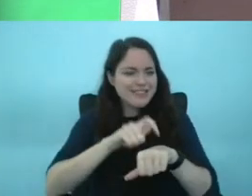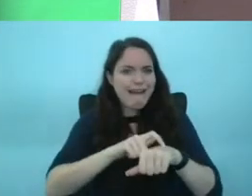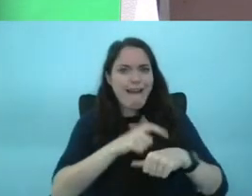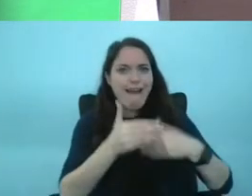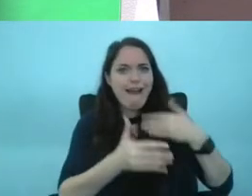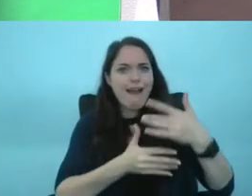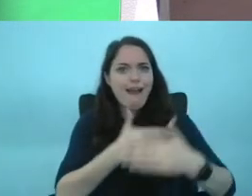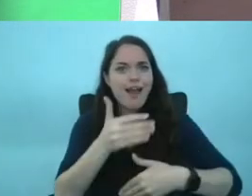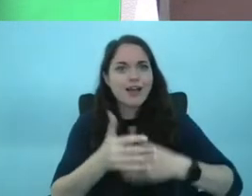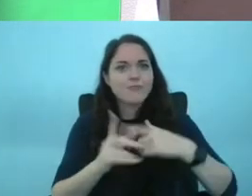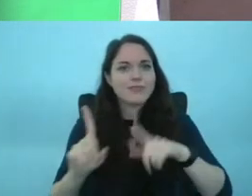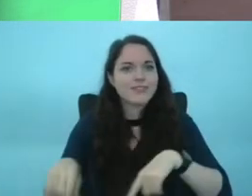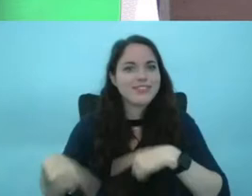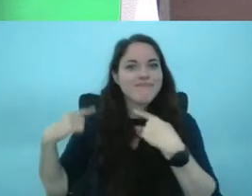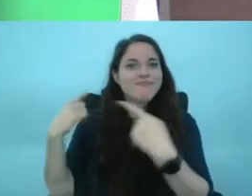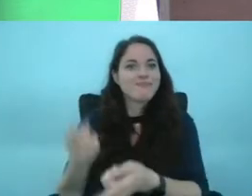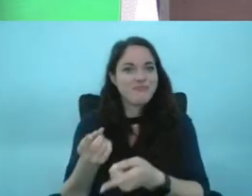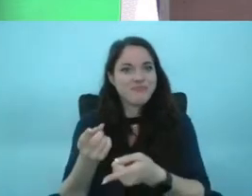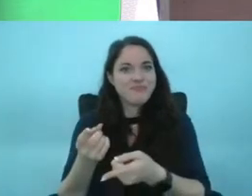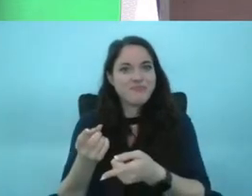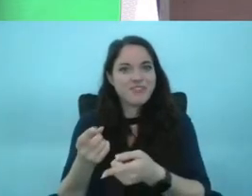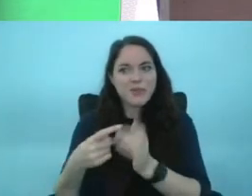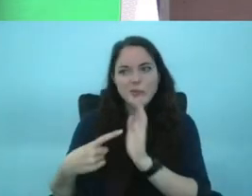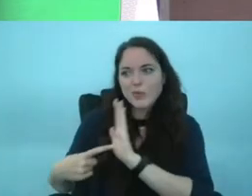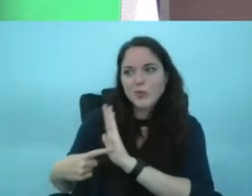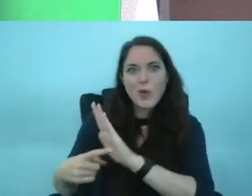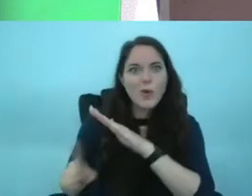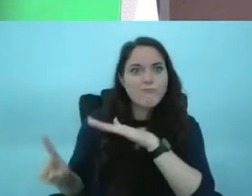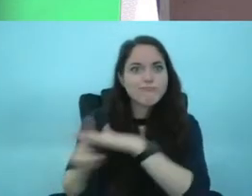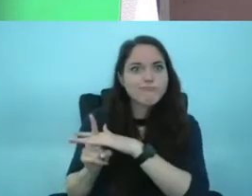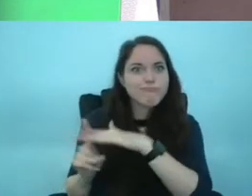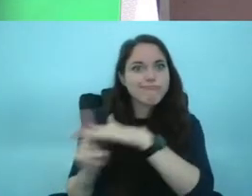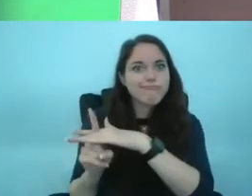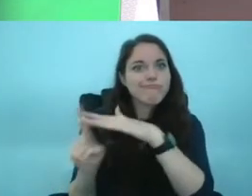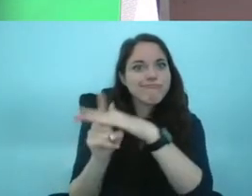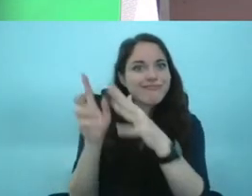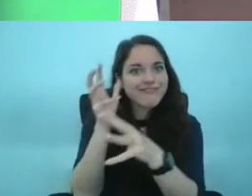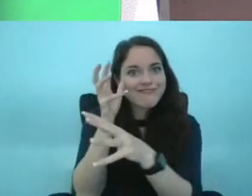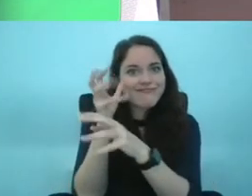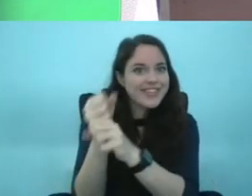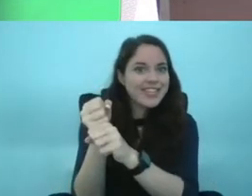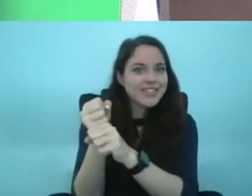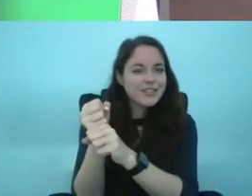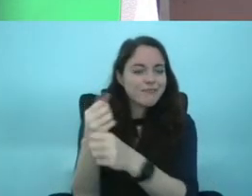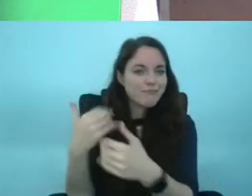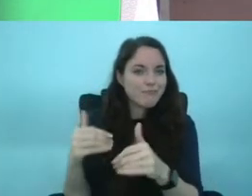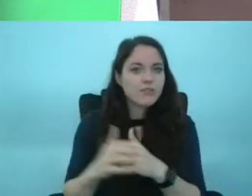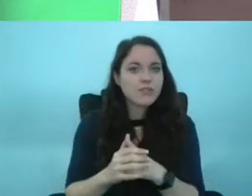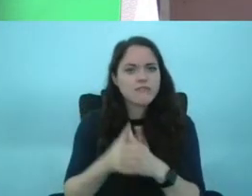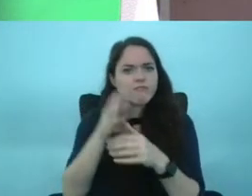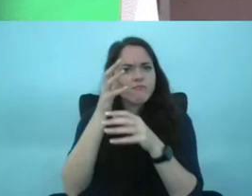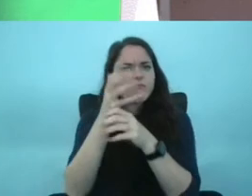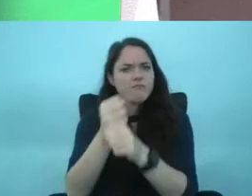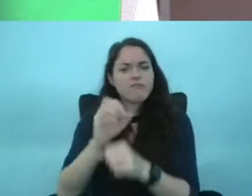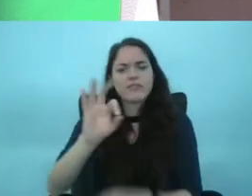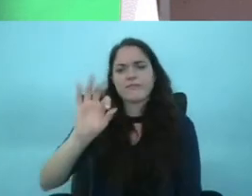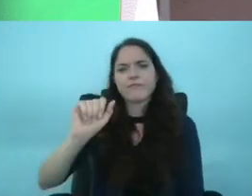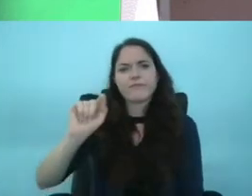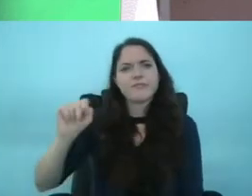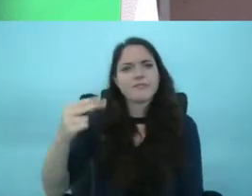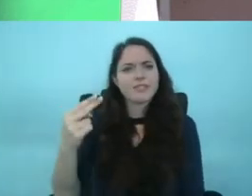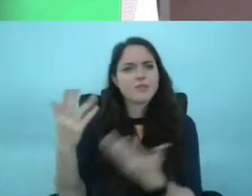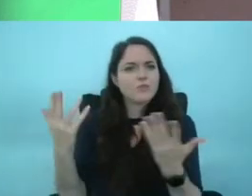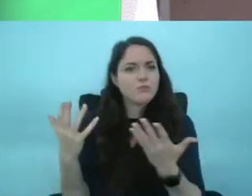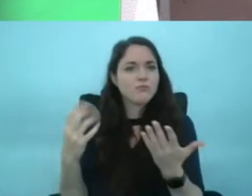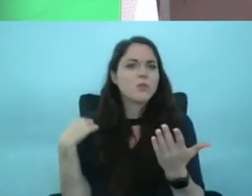expert weavers of faith. So what is faith? Certainly one place to start is the Oxford